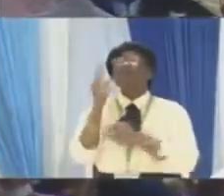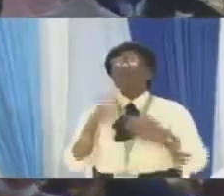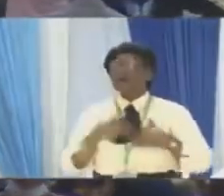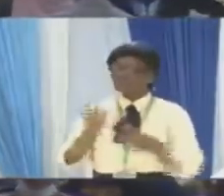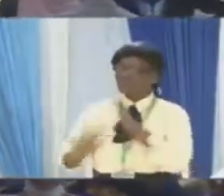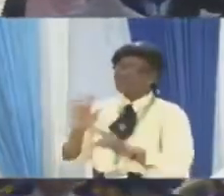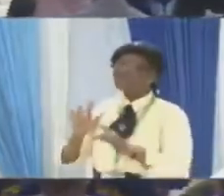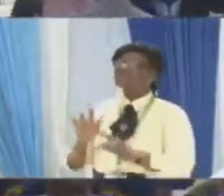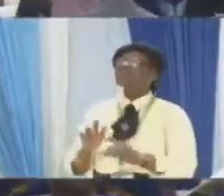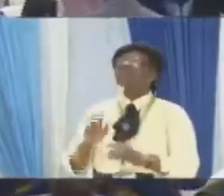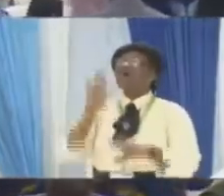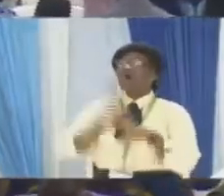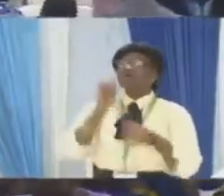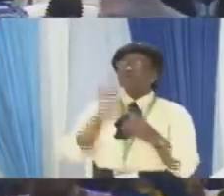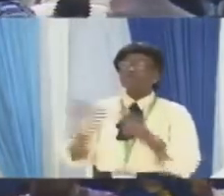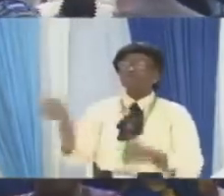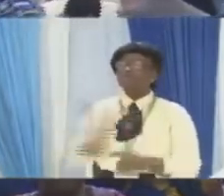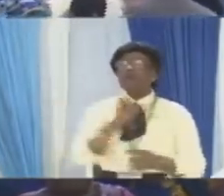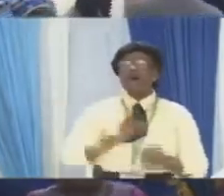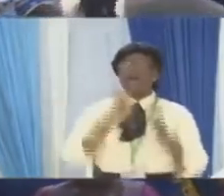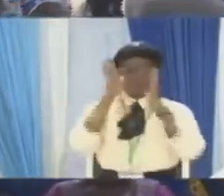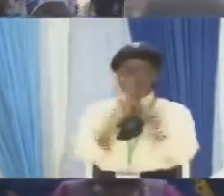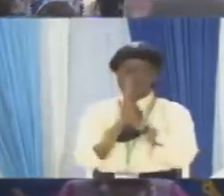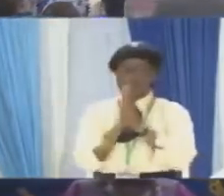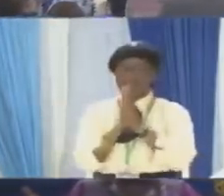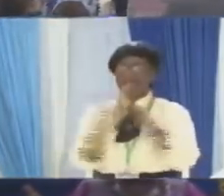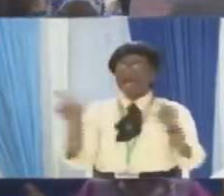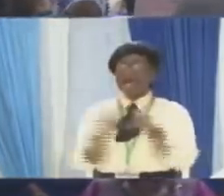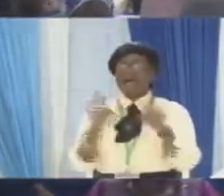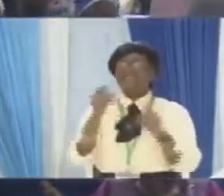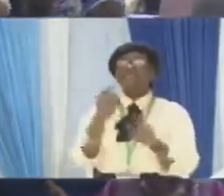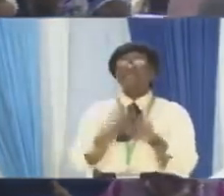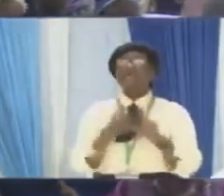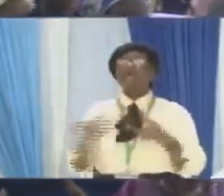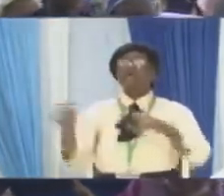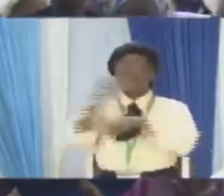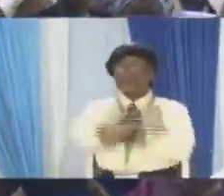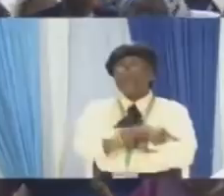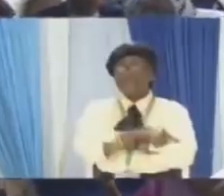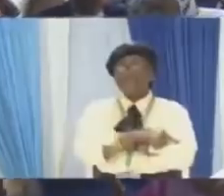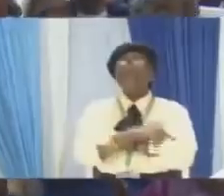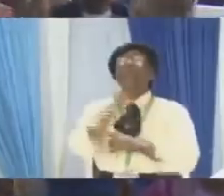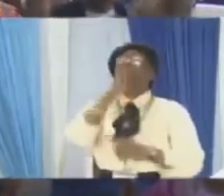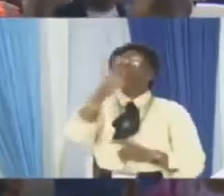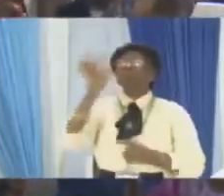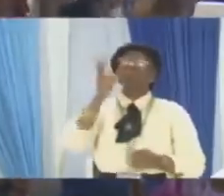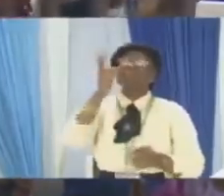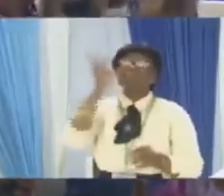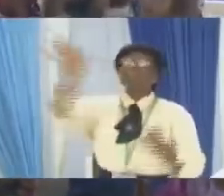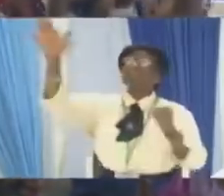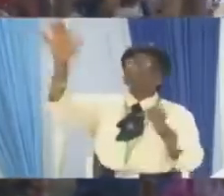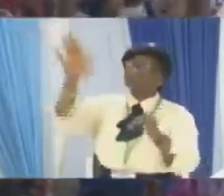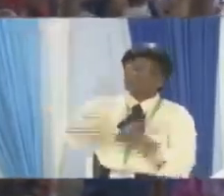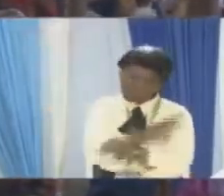And I pray, as from today, be fruitful.